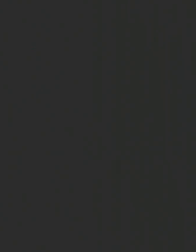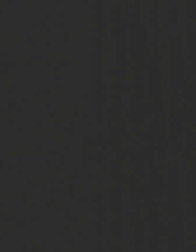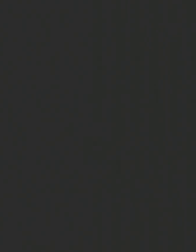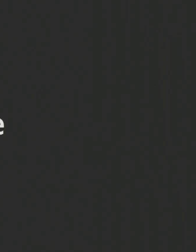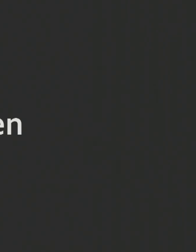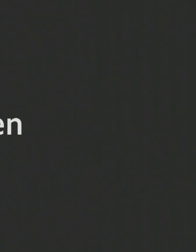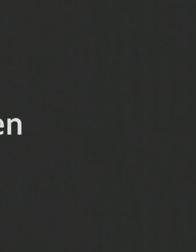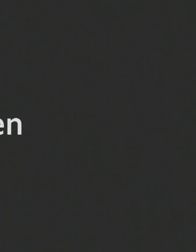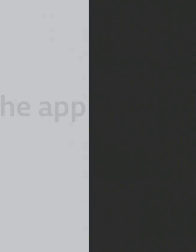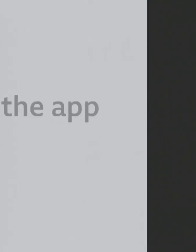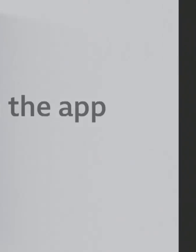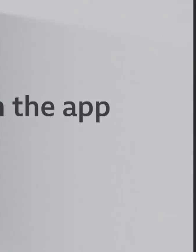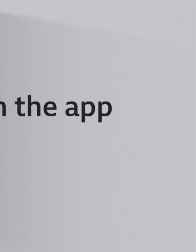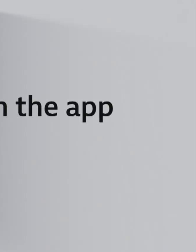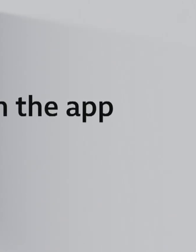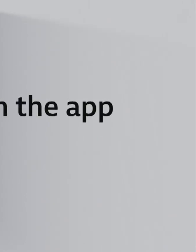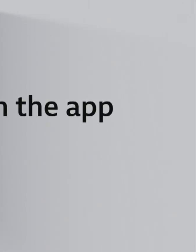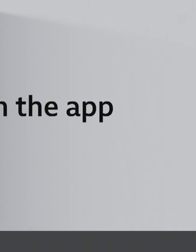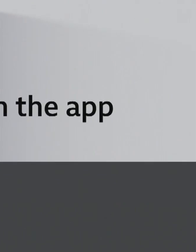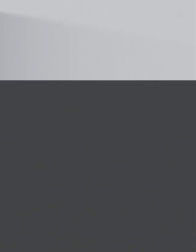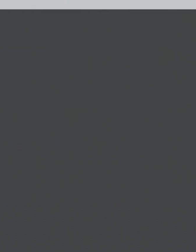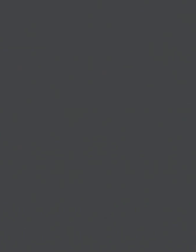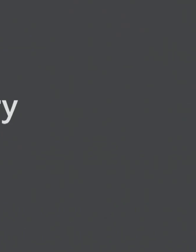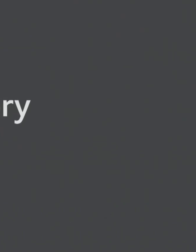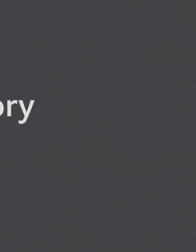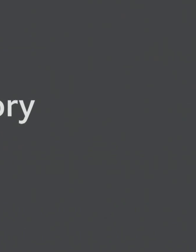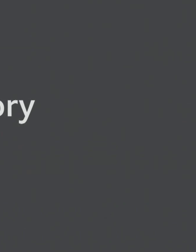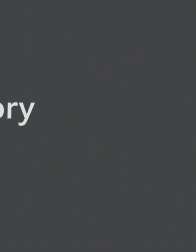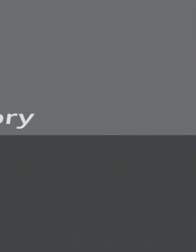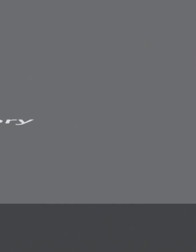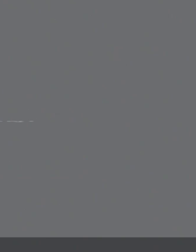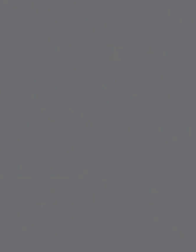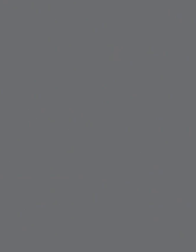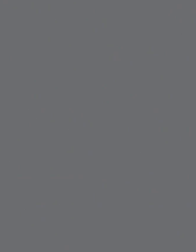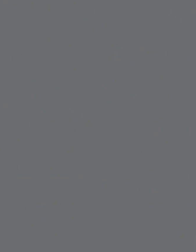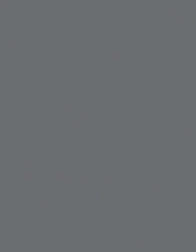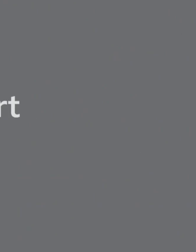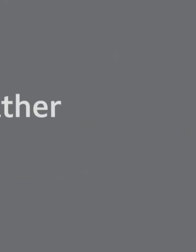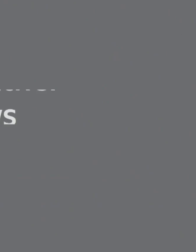See the headlines as they happen and watch BBC News live in the app and get the full story with